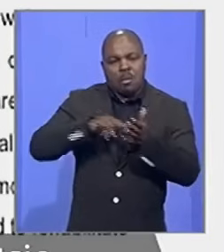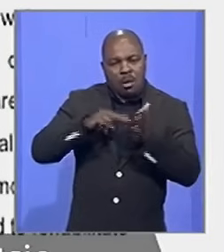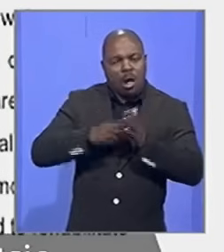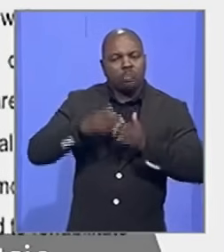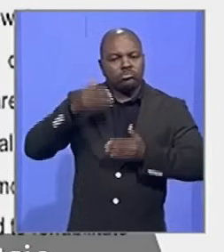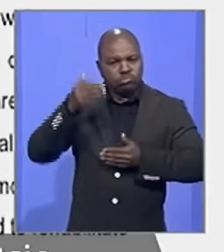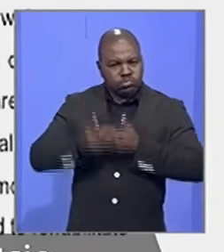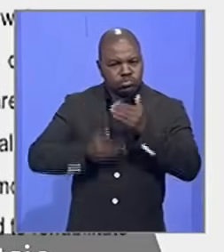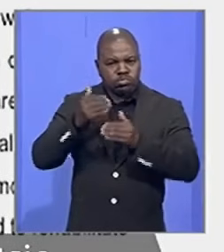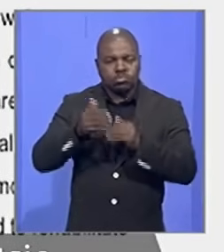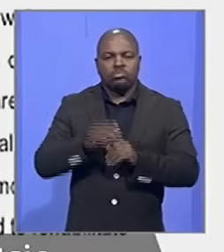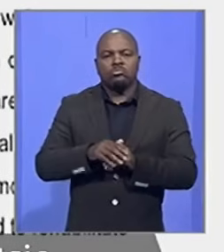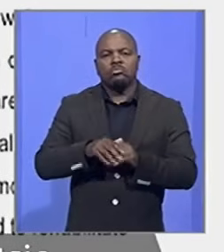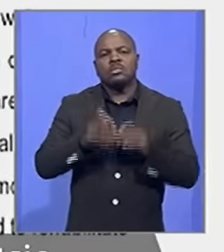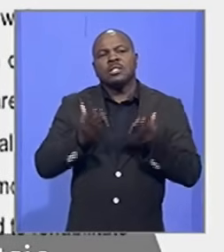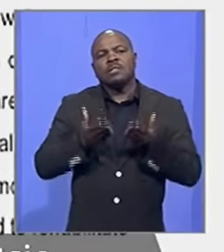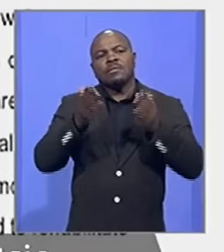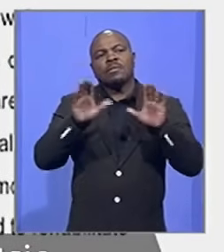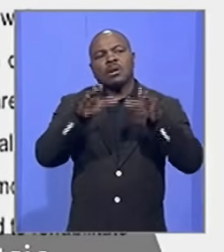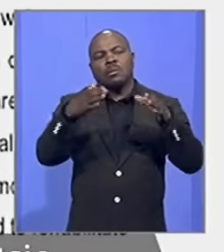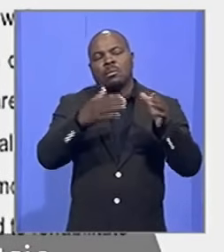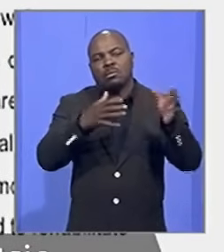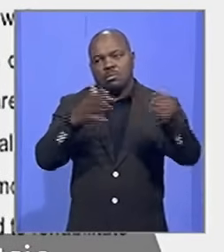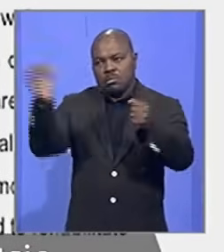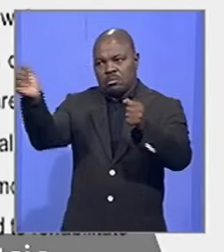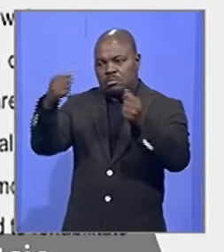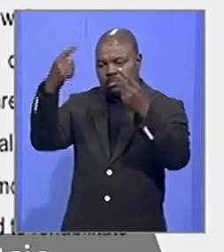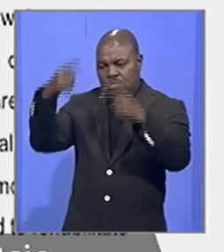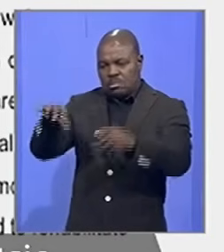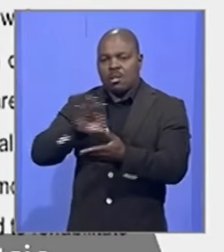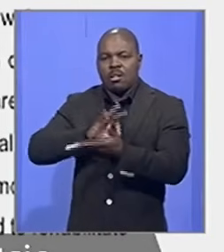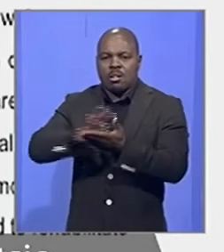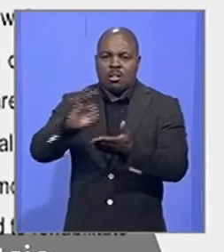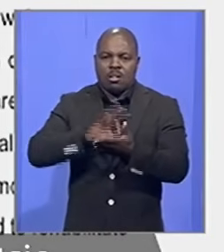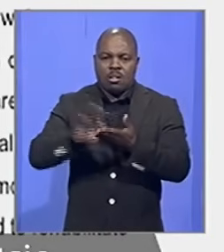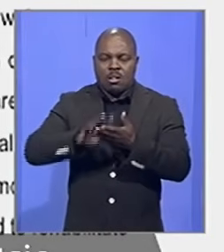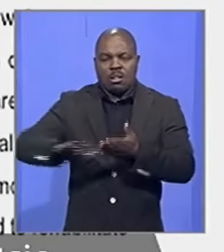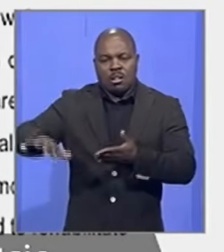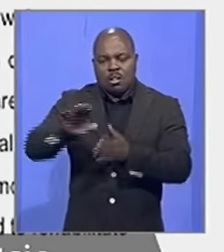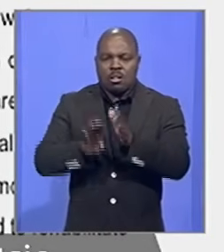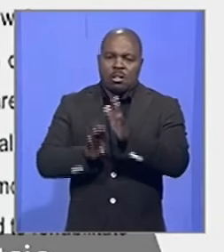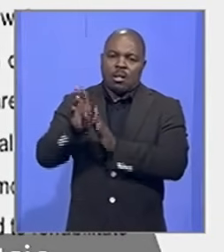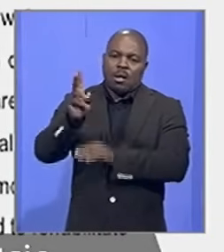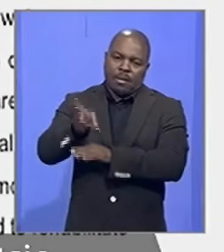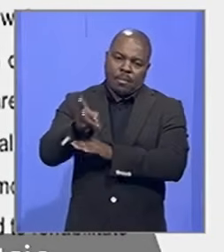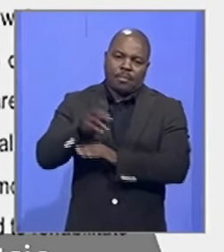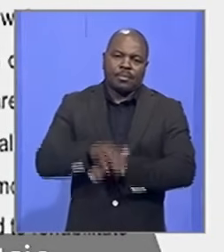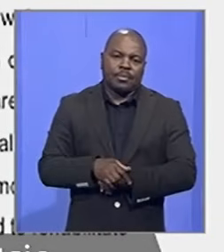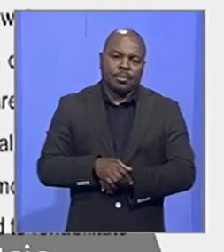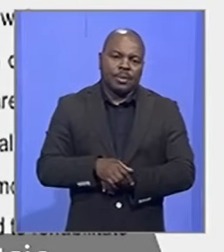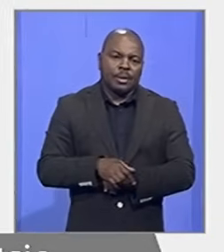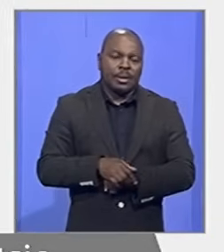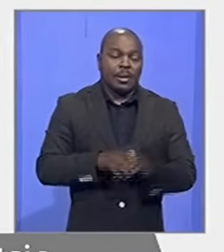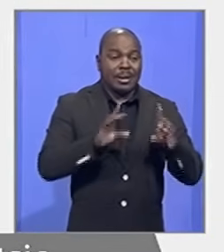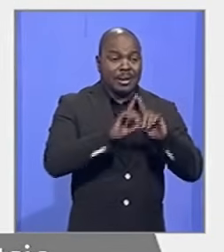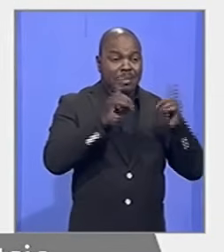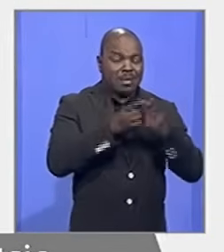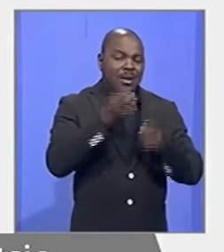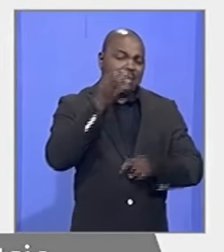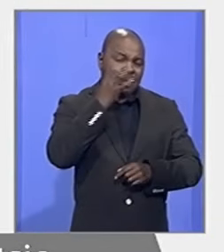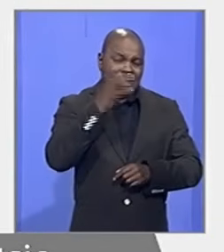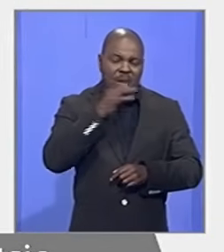ya go thapa batlamedi ba ditirelo go phepafatsa le go tsosolosa lefelo leno. Lefapha la re bontsi